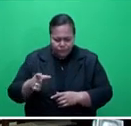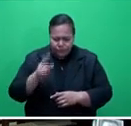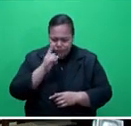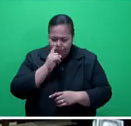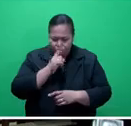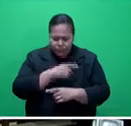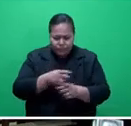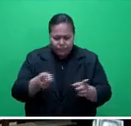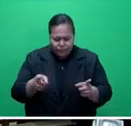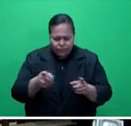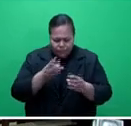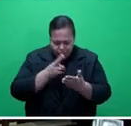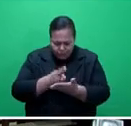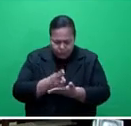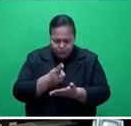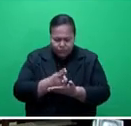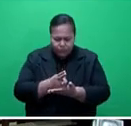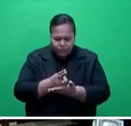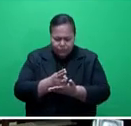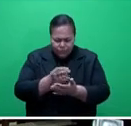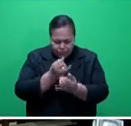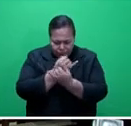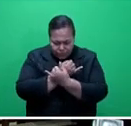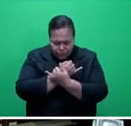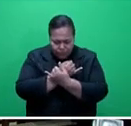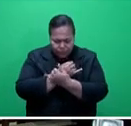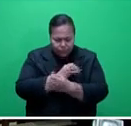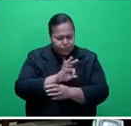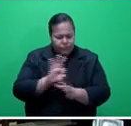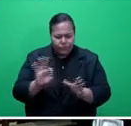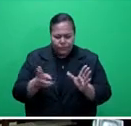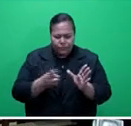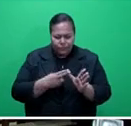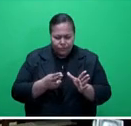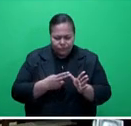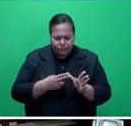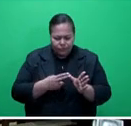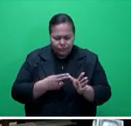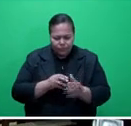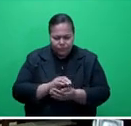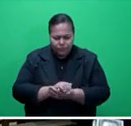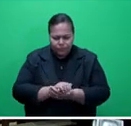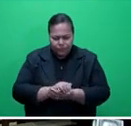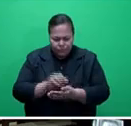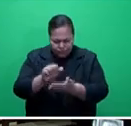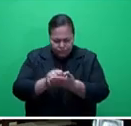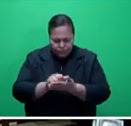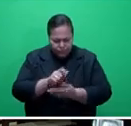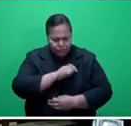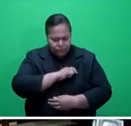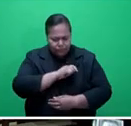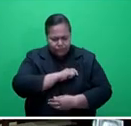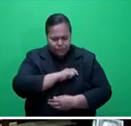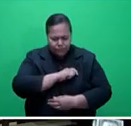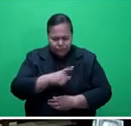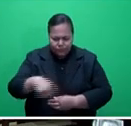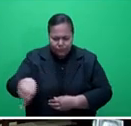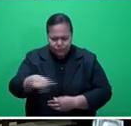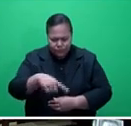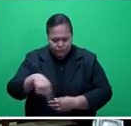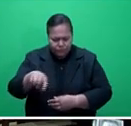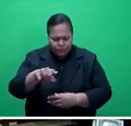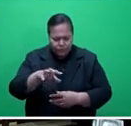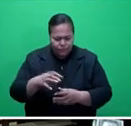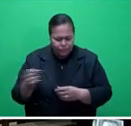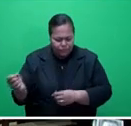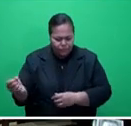integrity, and without fear or favor, to keep the trust of those who have